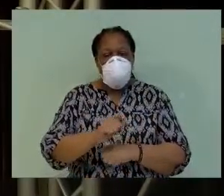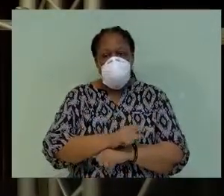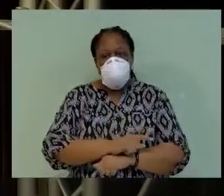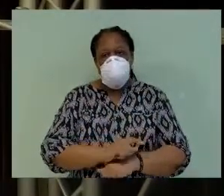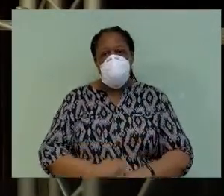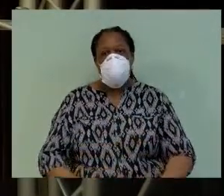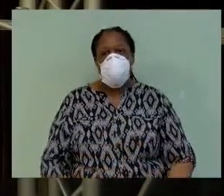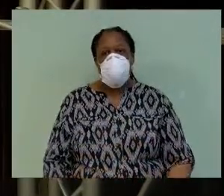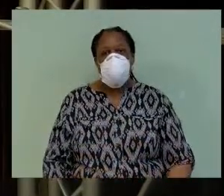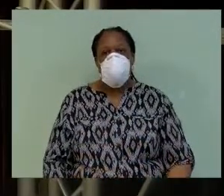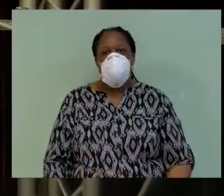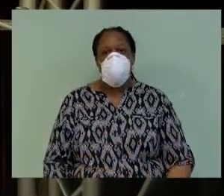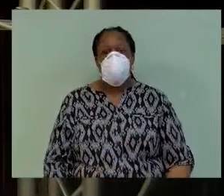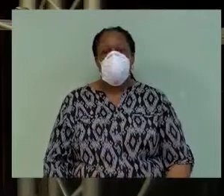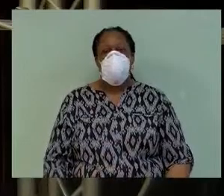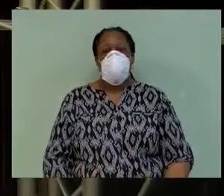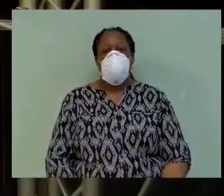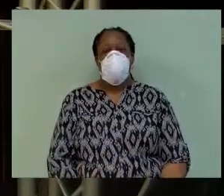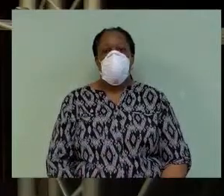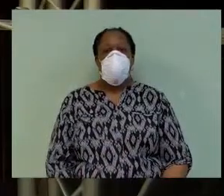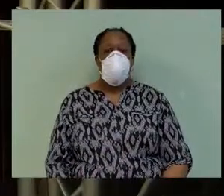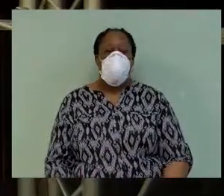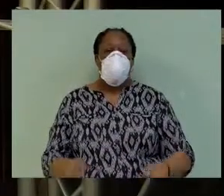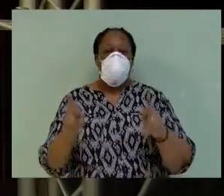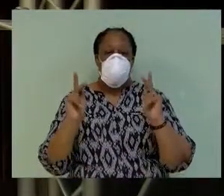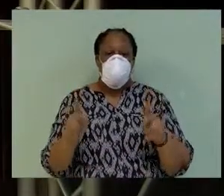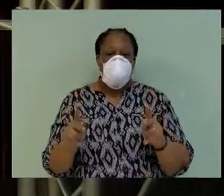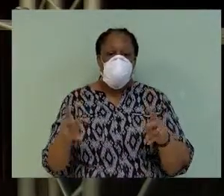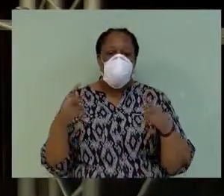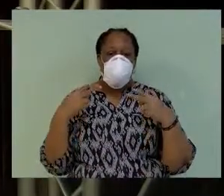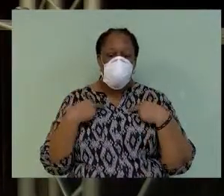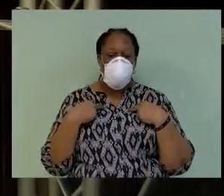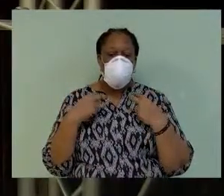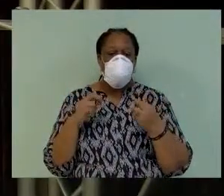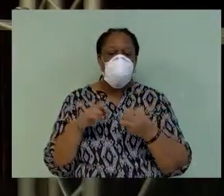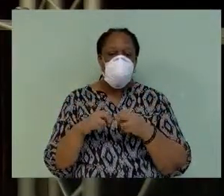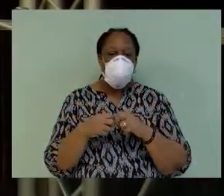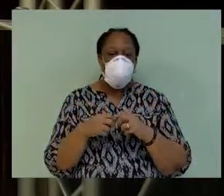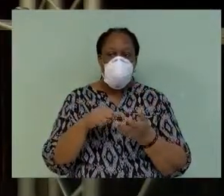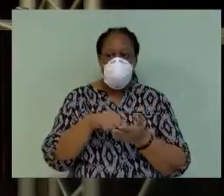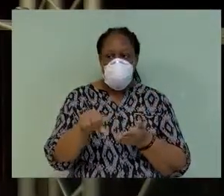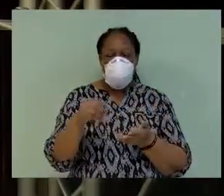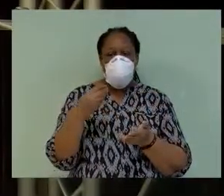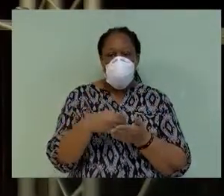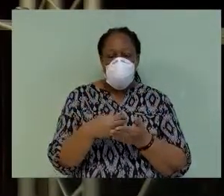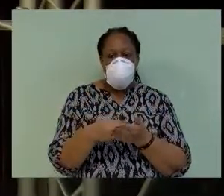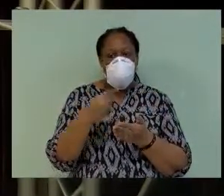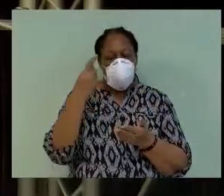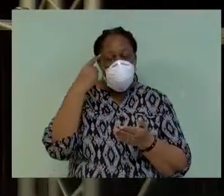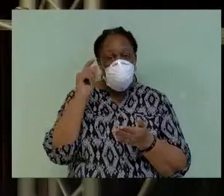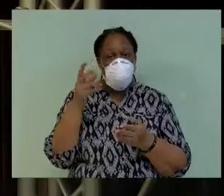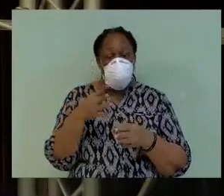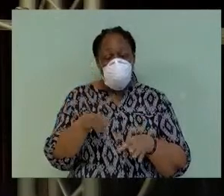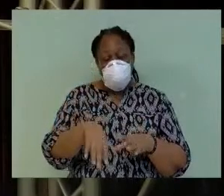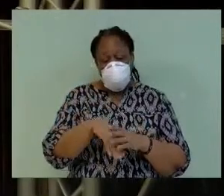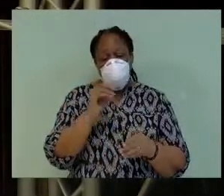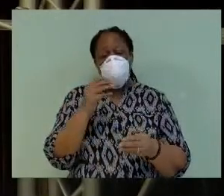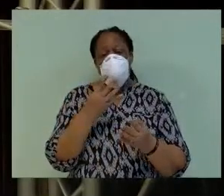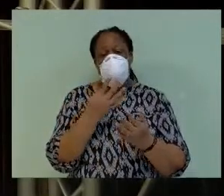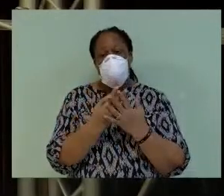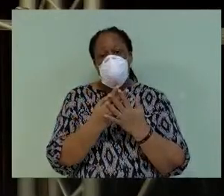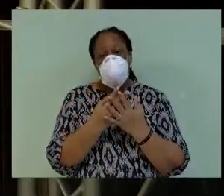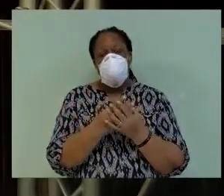Bail application by written submission. Step 1. The person applying notifies the